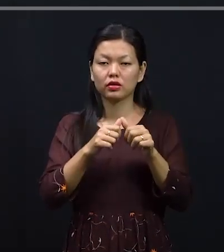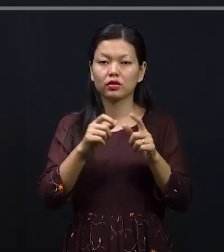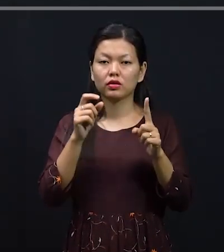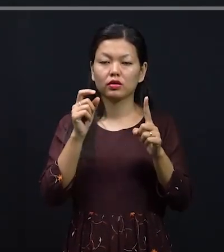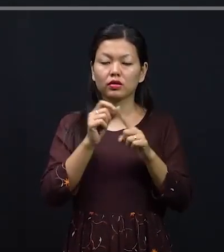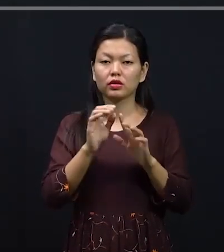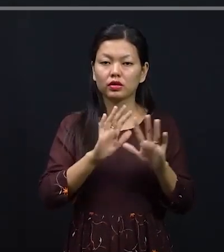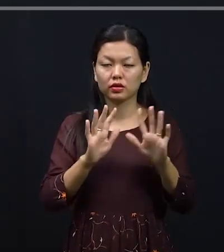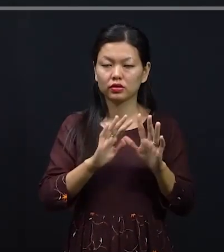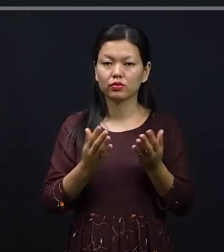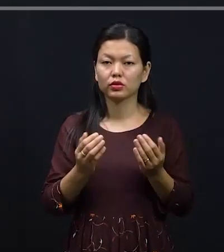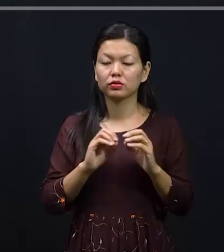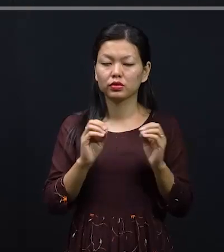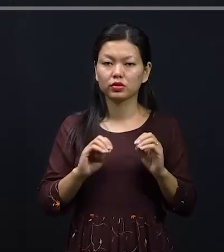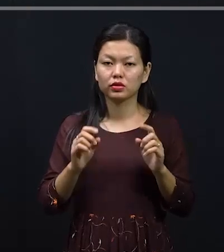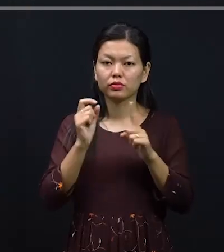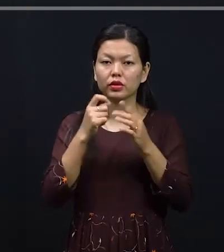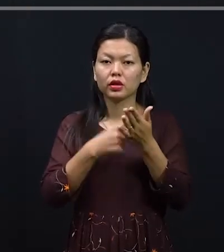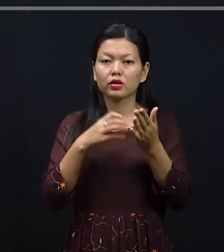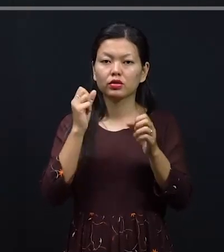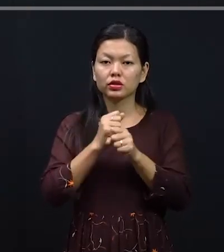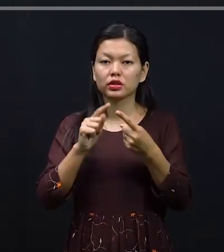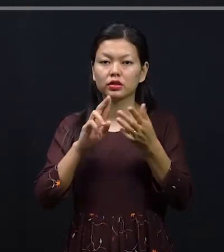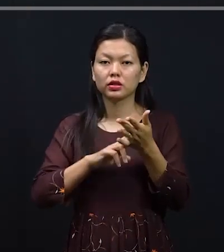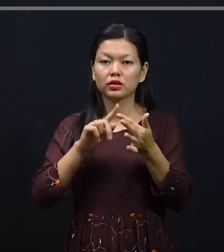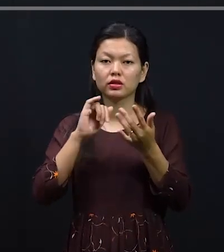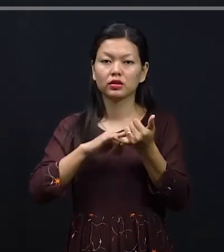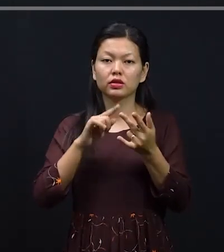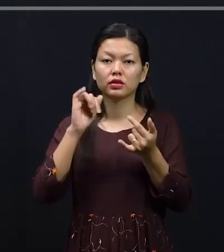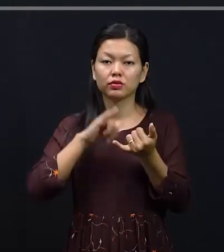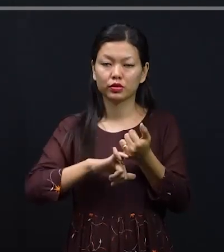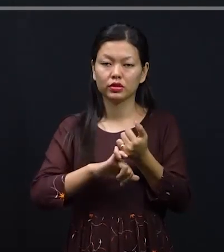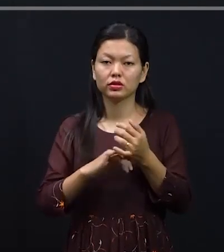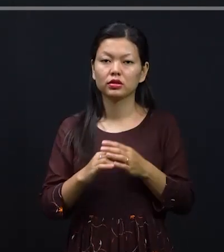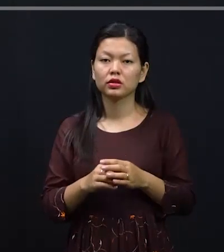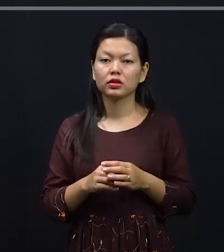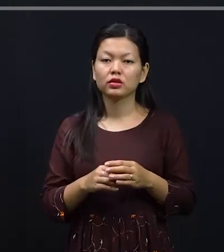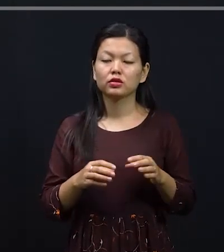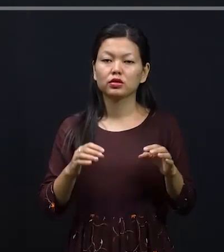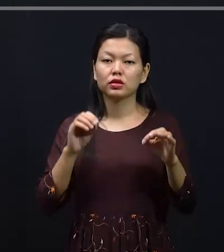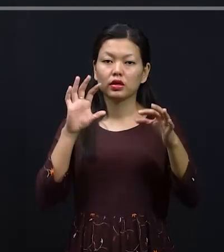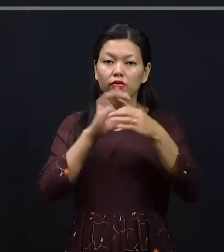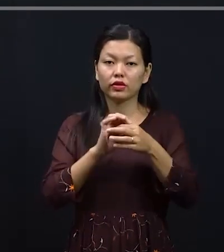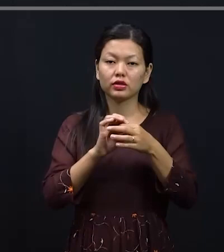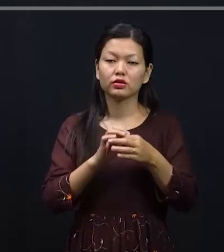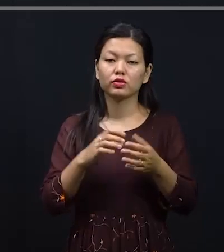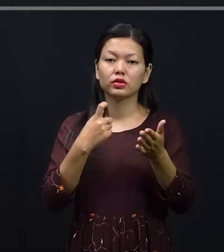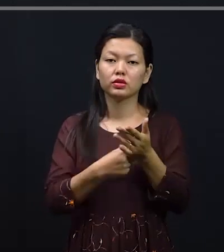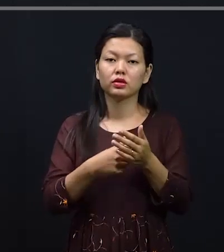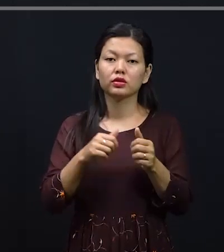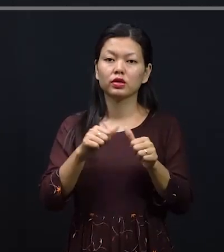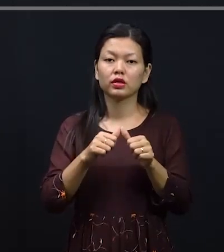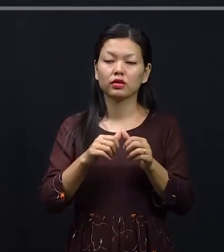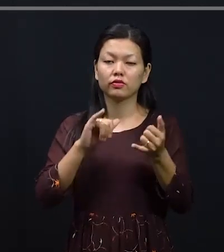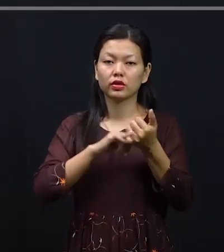as such, these progenies from the bacteria which were infected with radioactive sulfur, they did not contain any radioactive